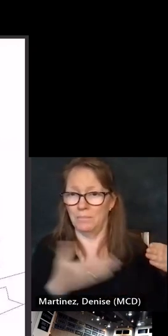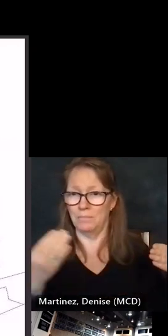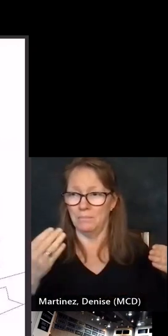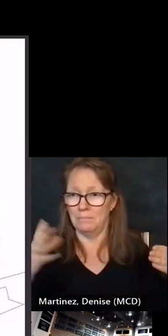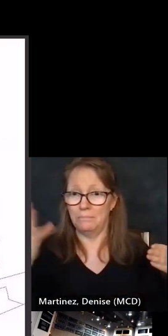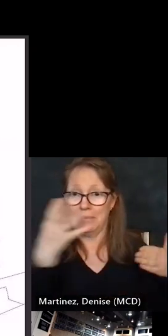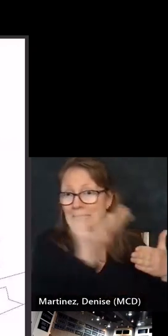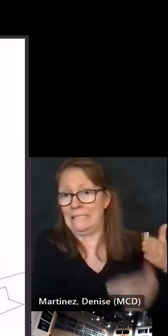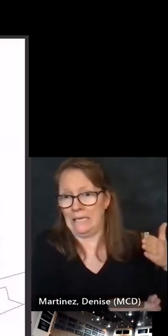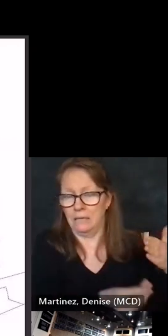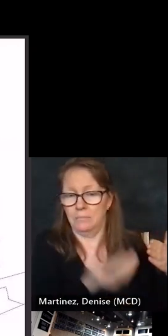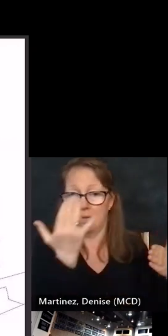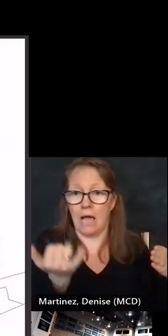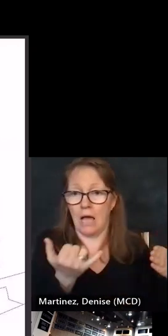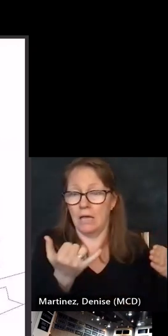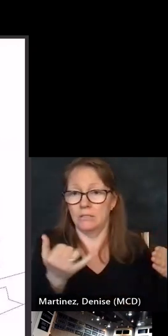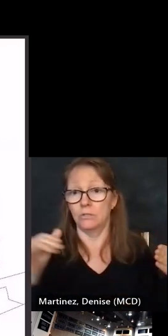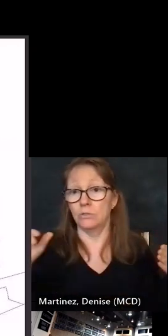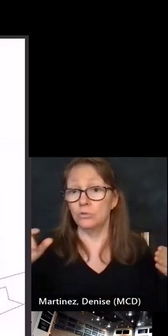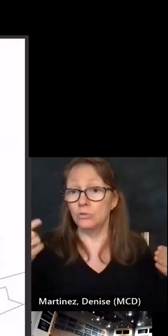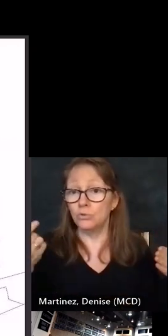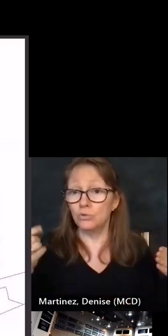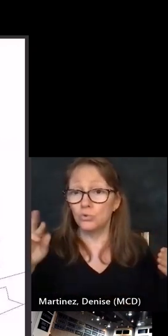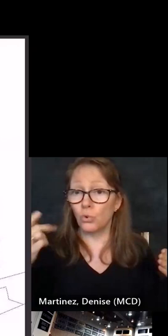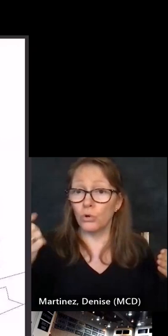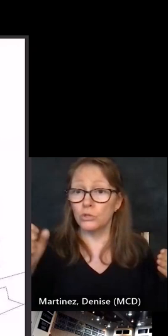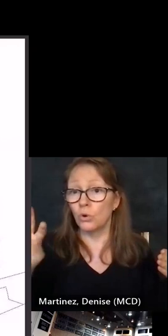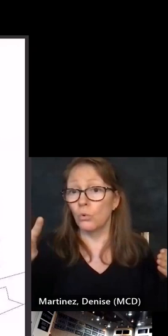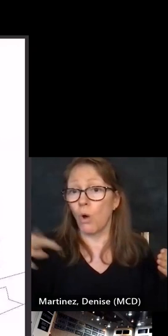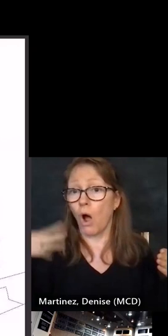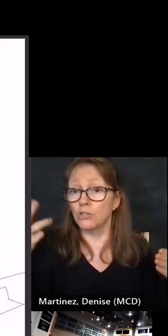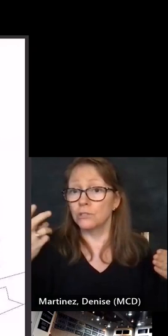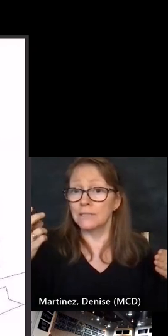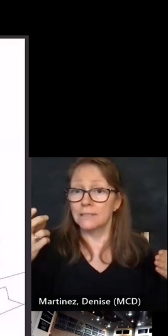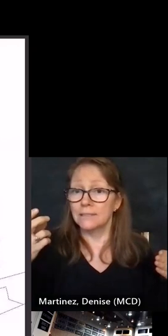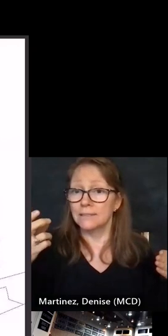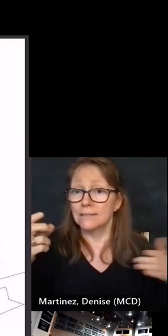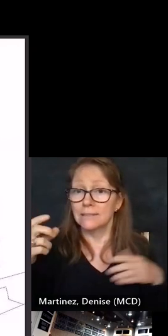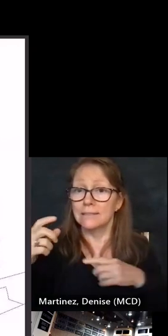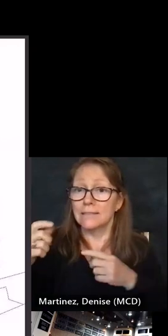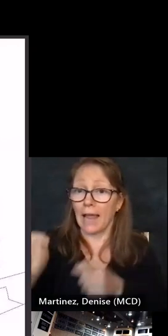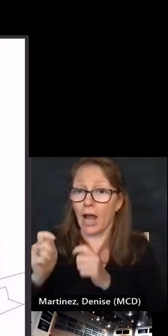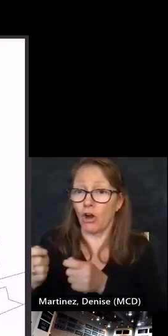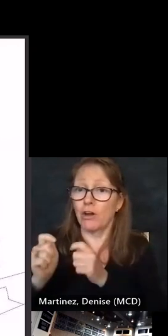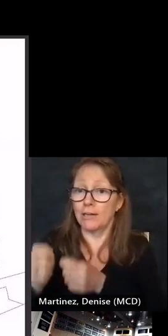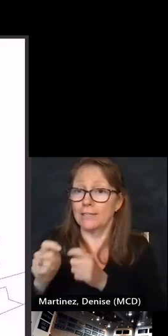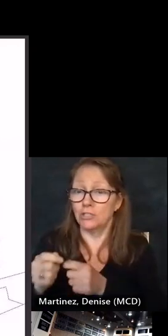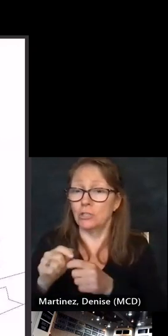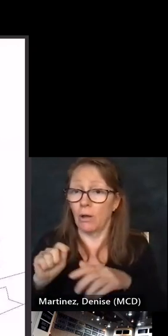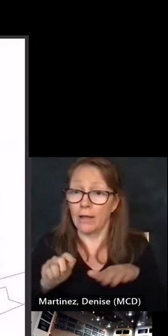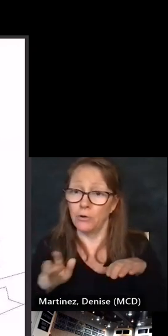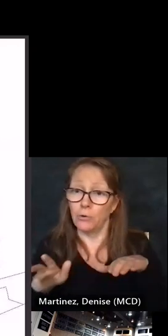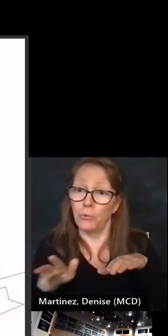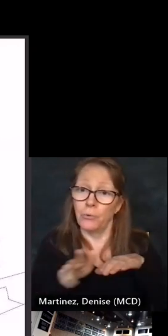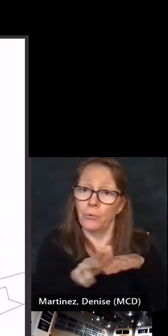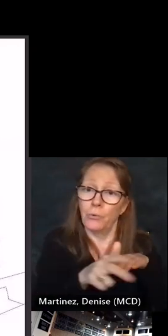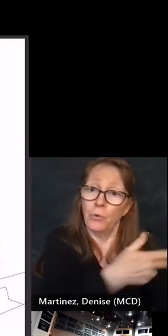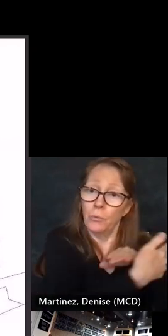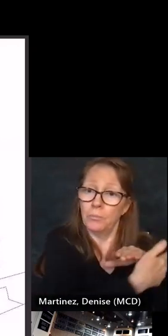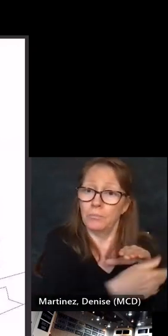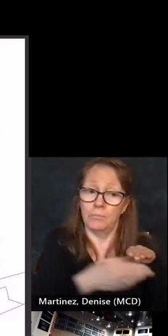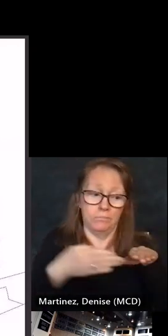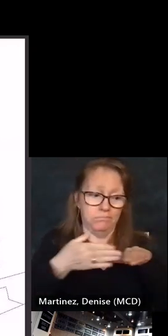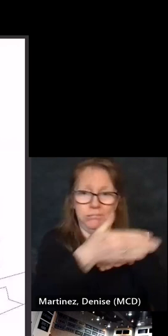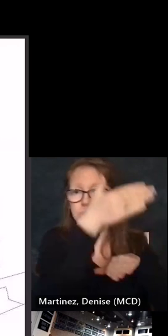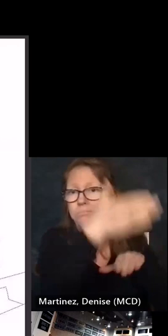out of the building so George Washington's carriage could fit down the road. Times do and will always change. And